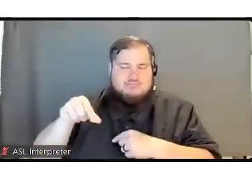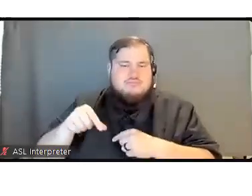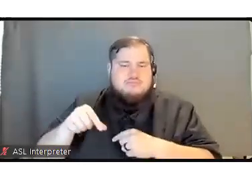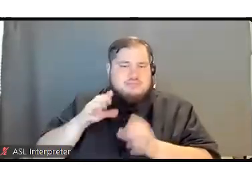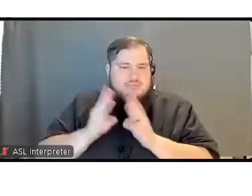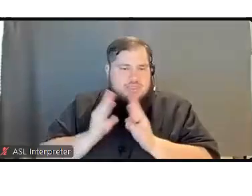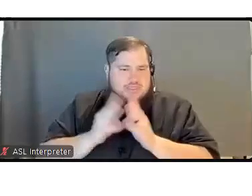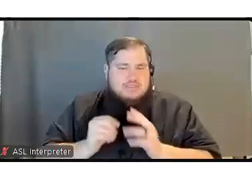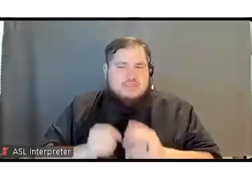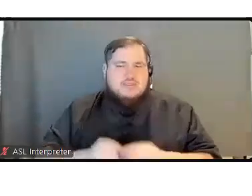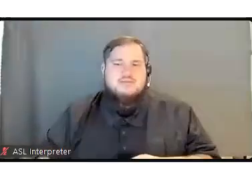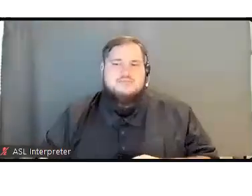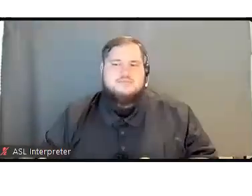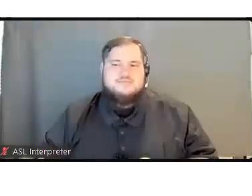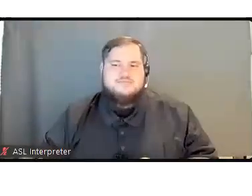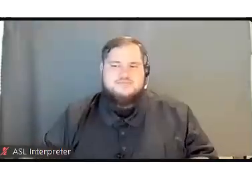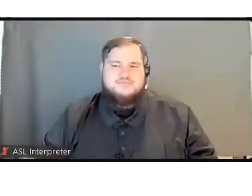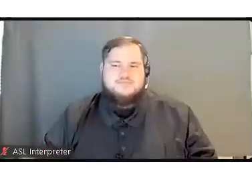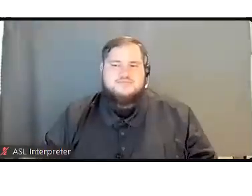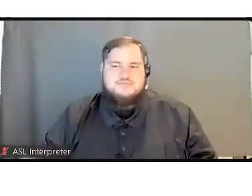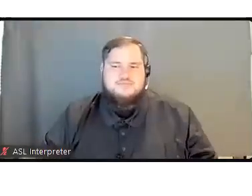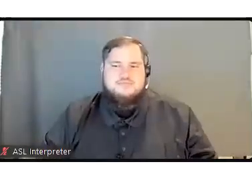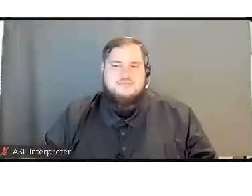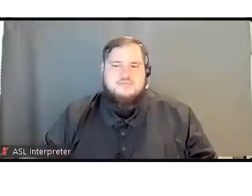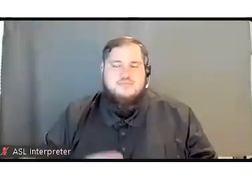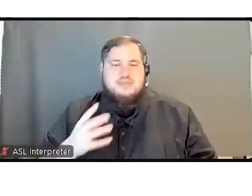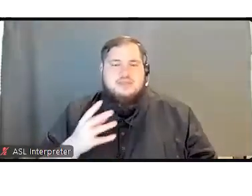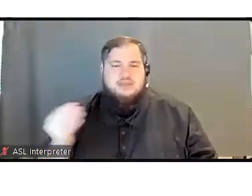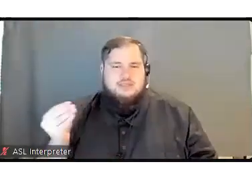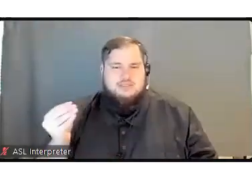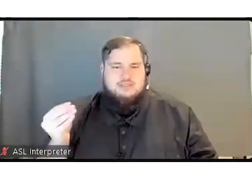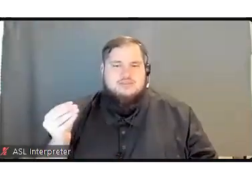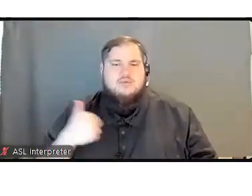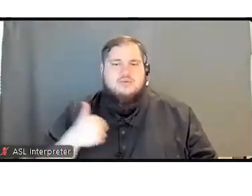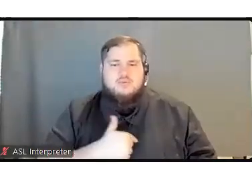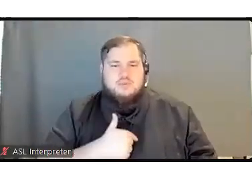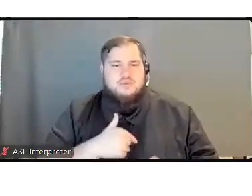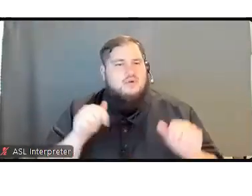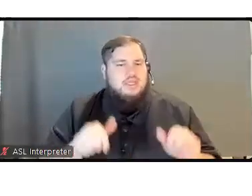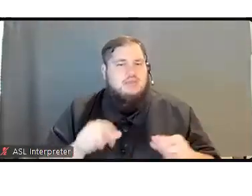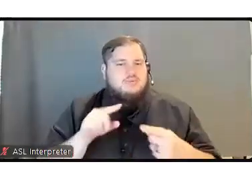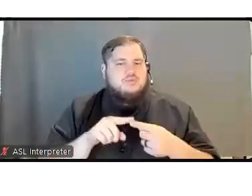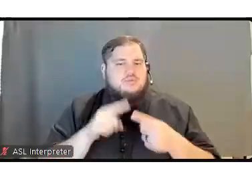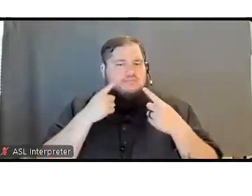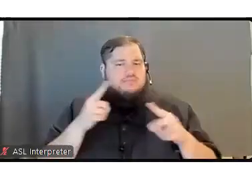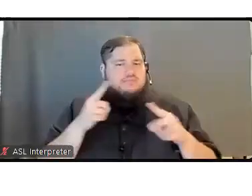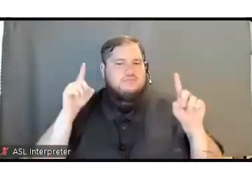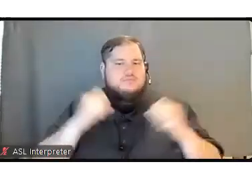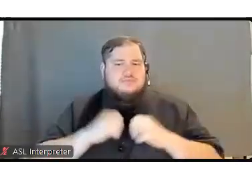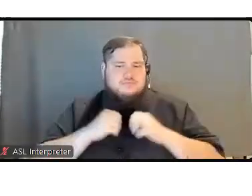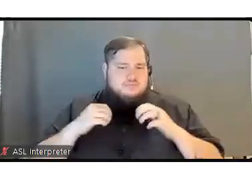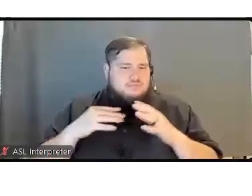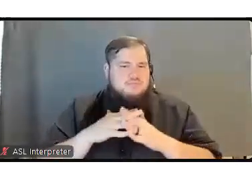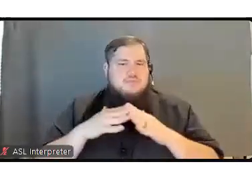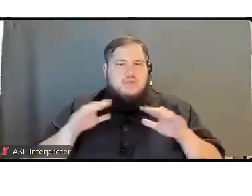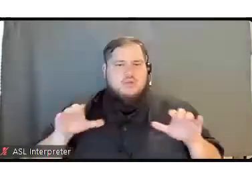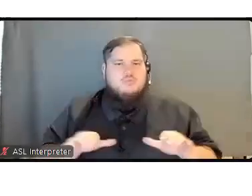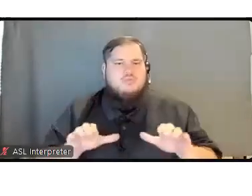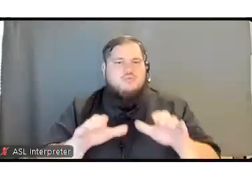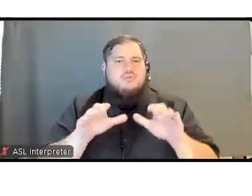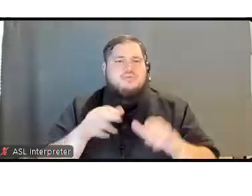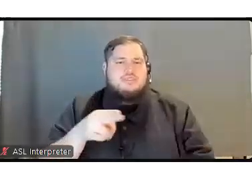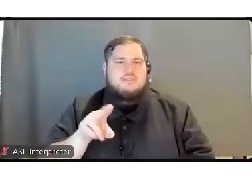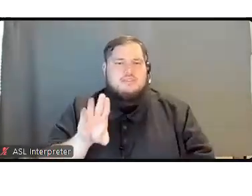of this council. And we were able to successfully launch Performance Hub, and we're really excited about that